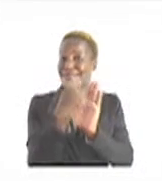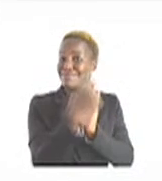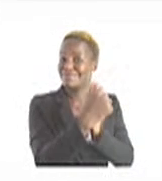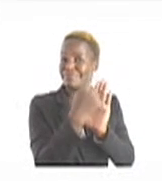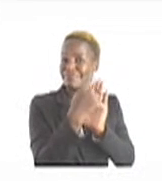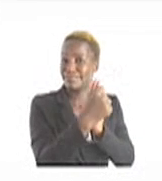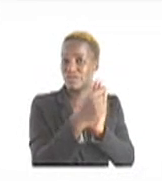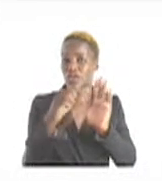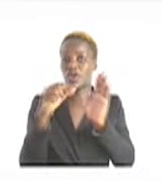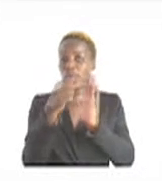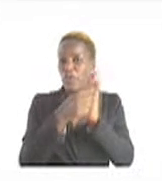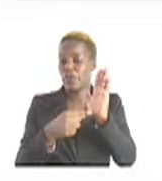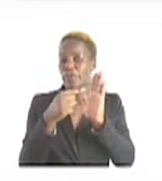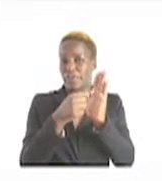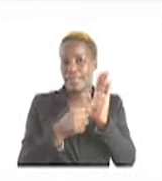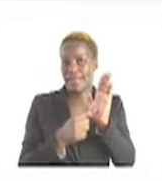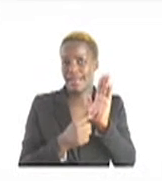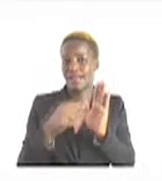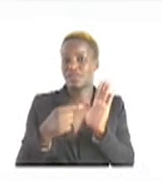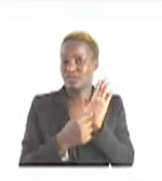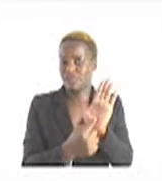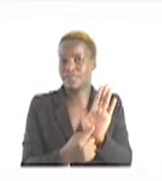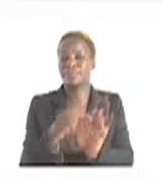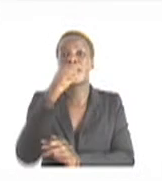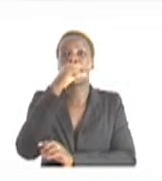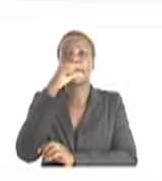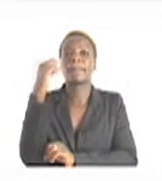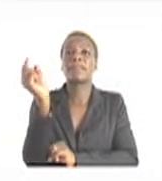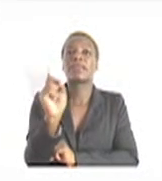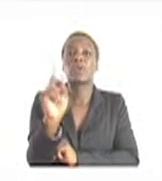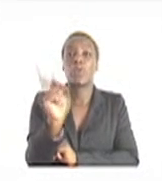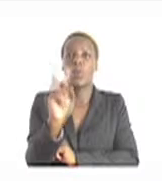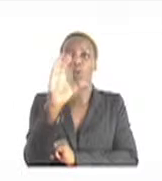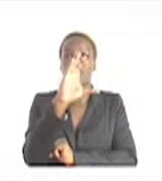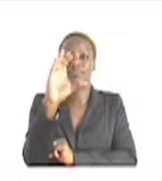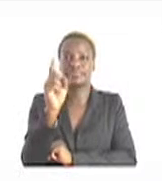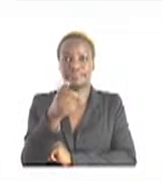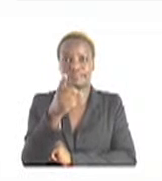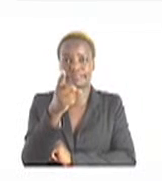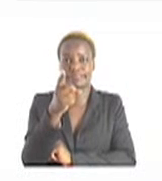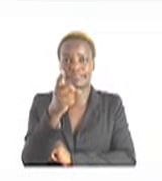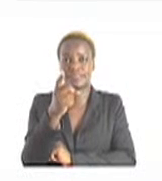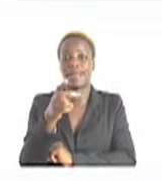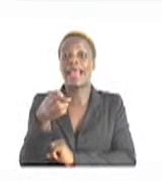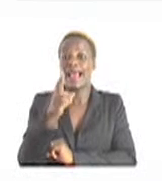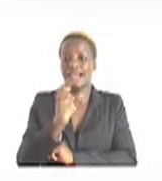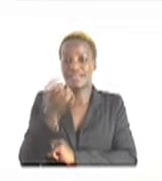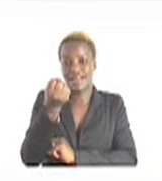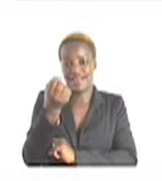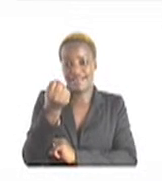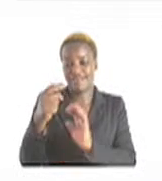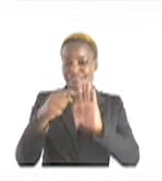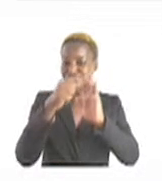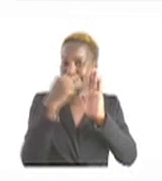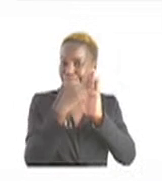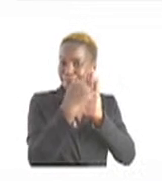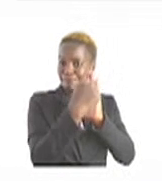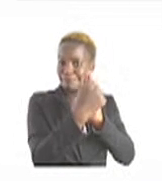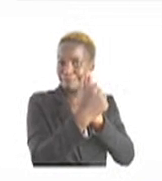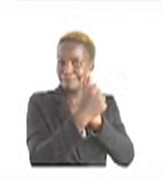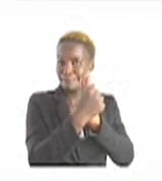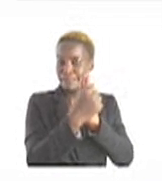the calendar, right? So look at the name of the month. The answer will be there on top. So you have to fill